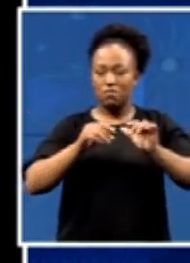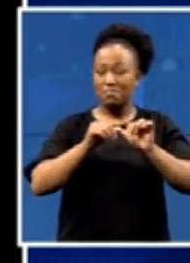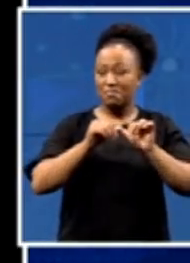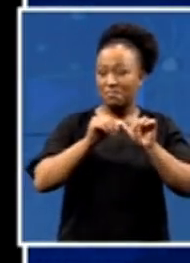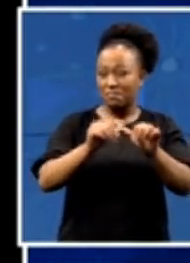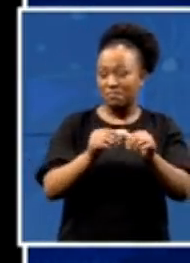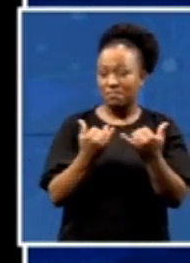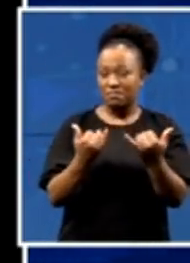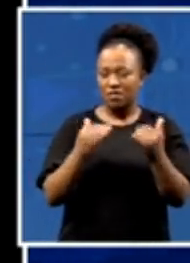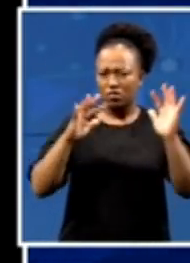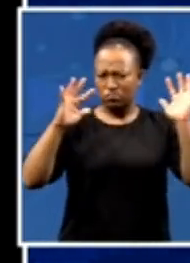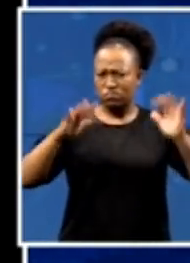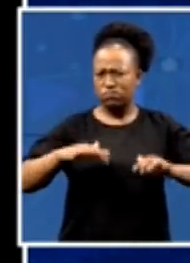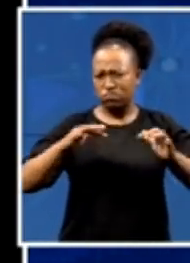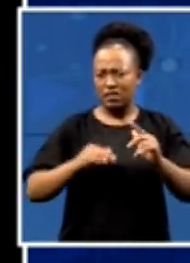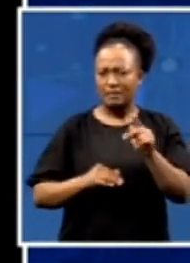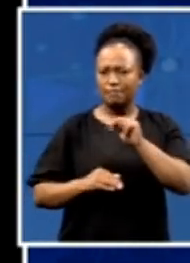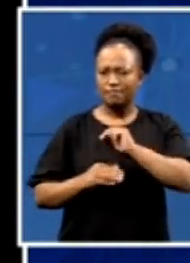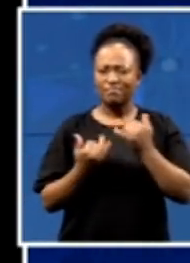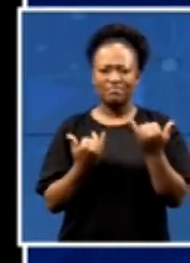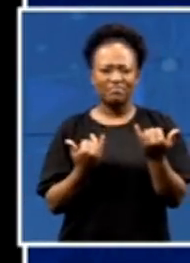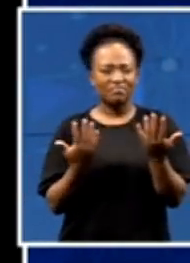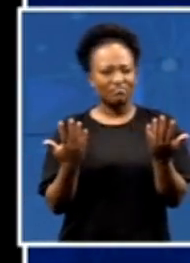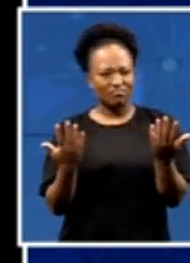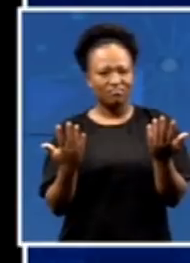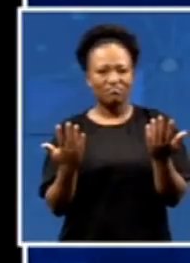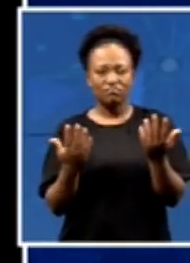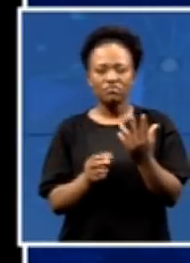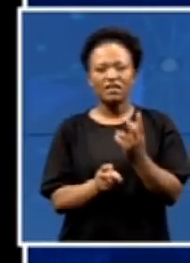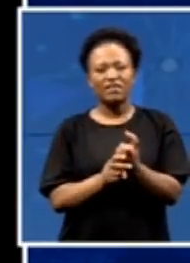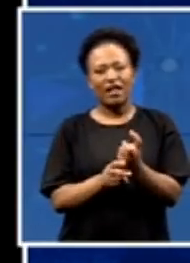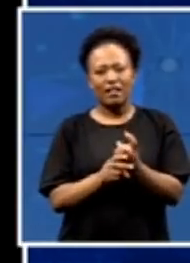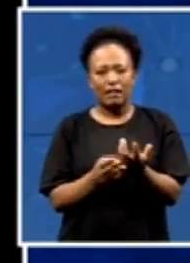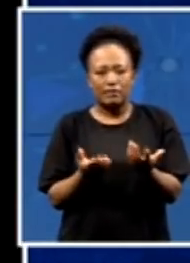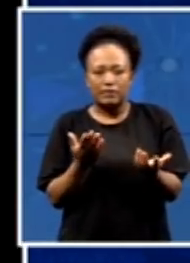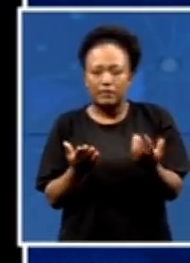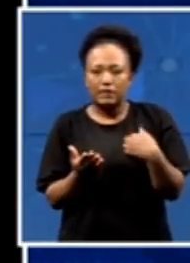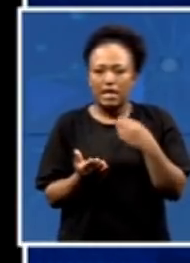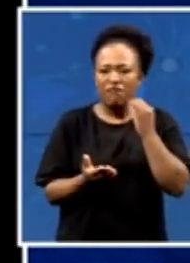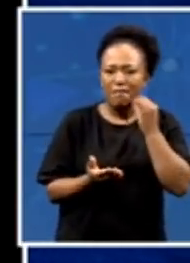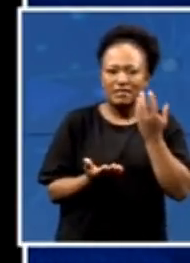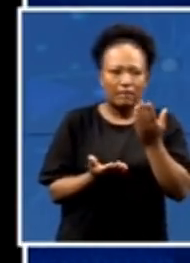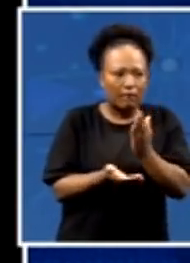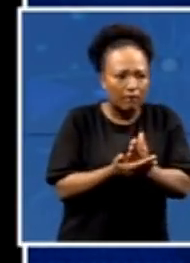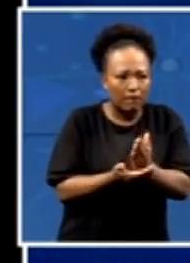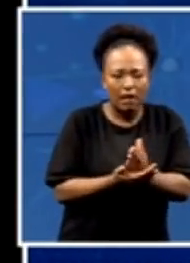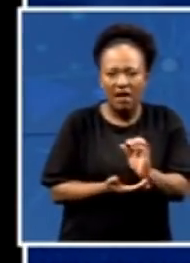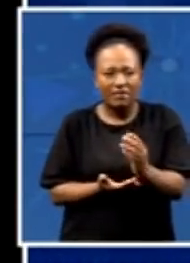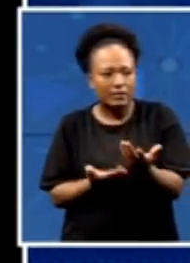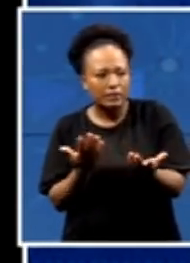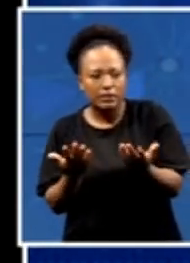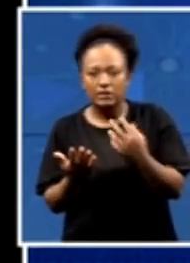is currently difficult to ascertain information, as we are sort of like chasing